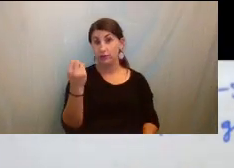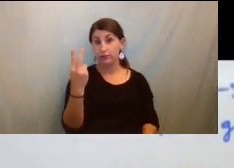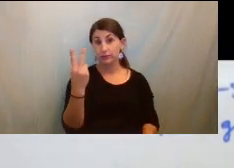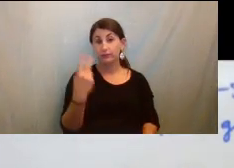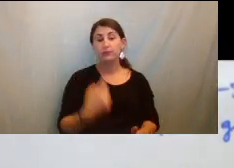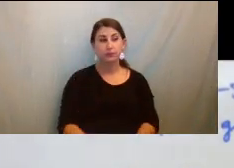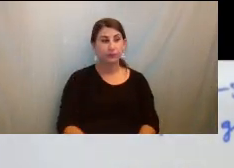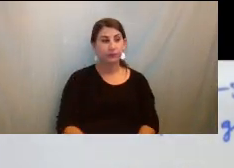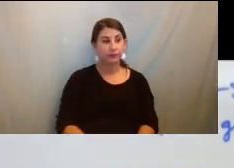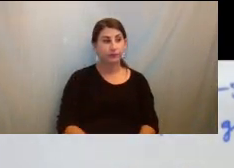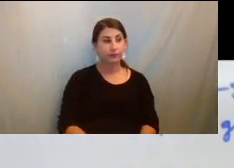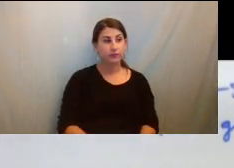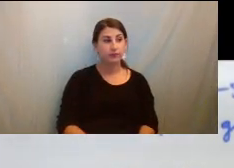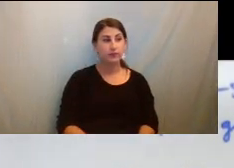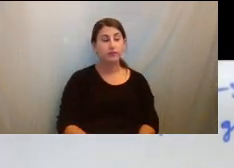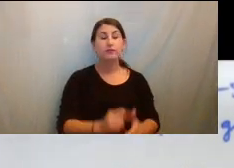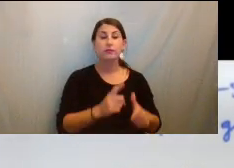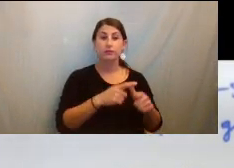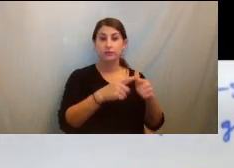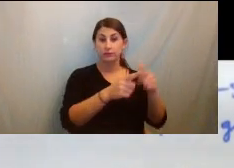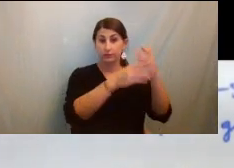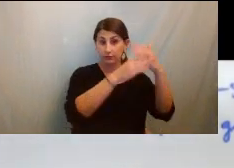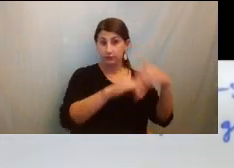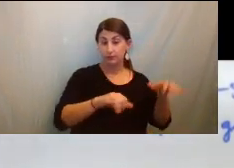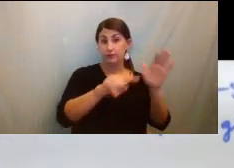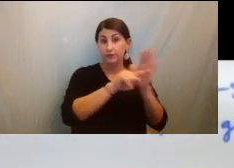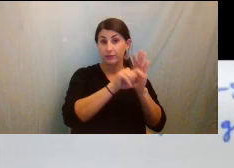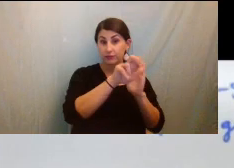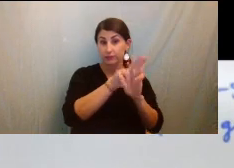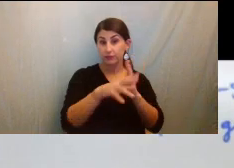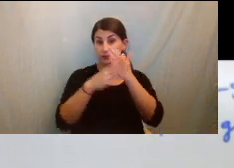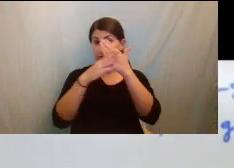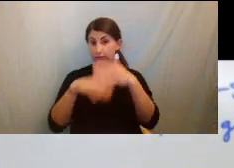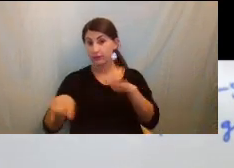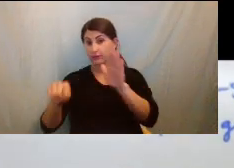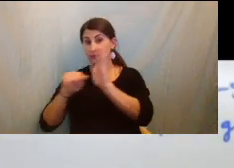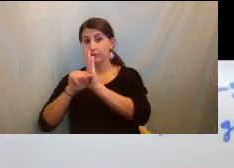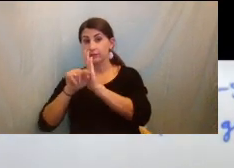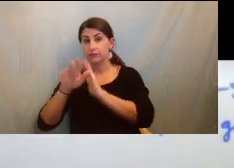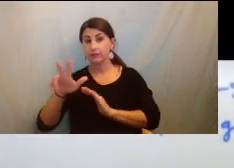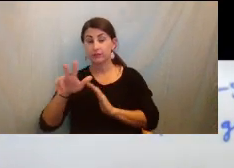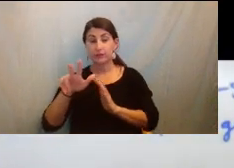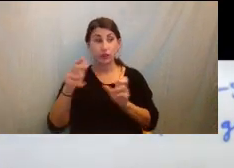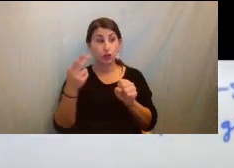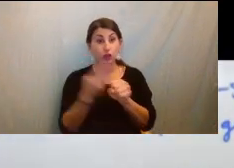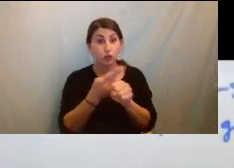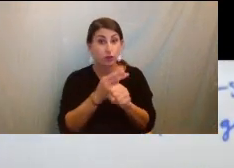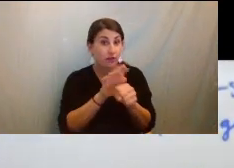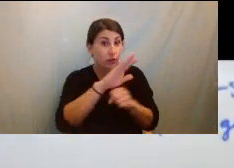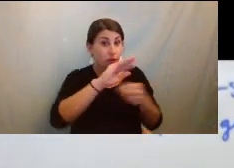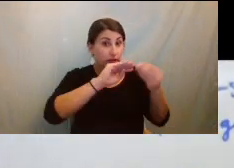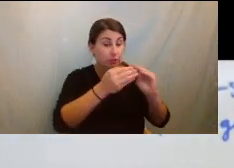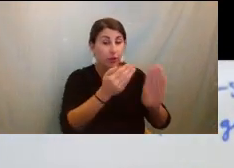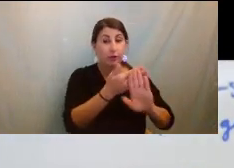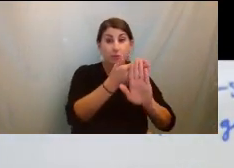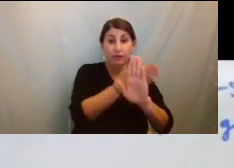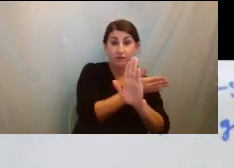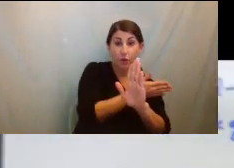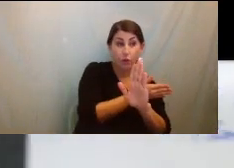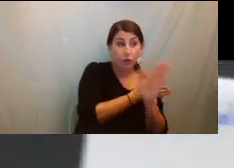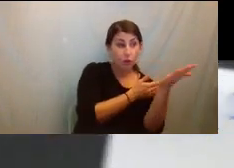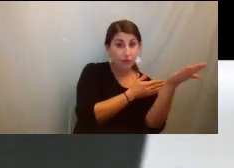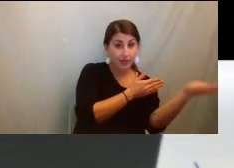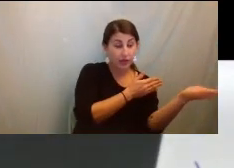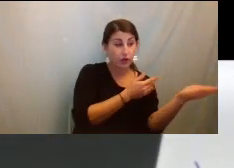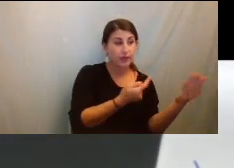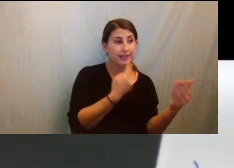is 12. Then I need to divide by negative 3 on both sides. Take the whole number. Before, if